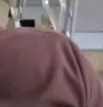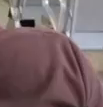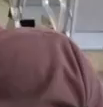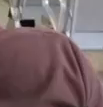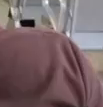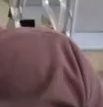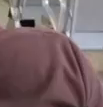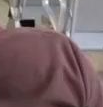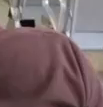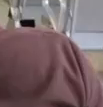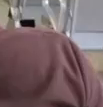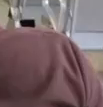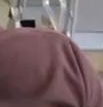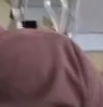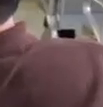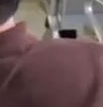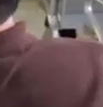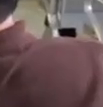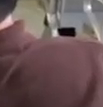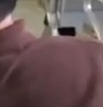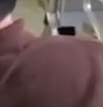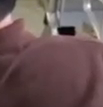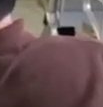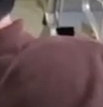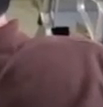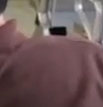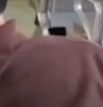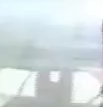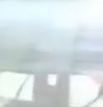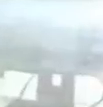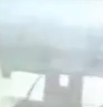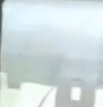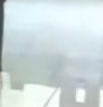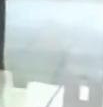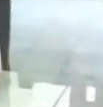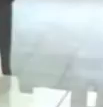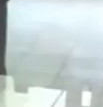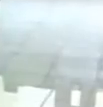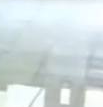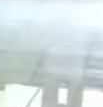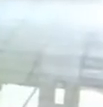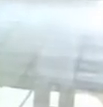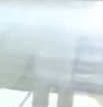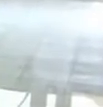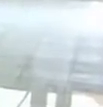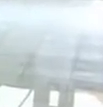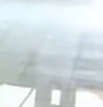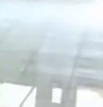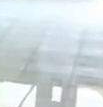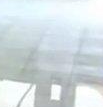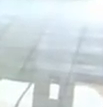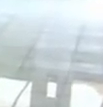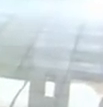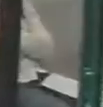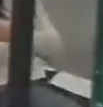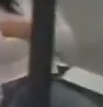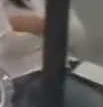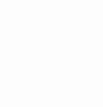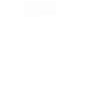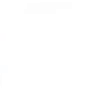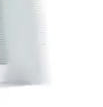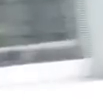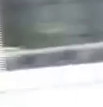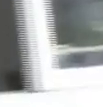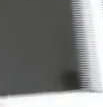or being exposed at waiting rooms, for example, within clinics, especially older